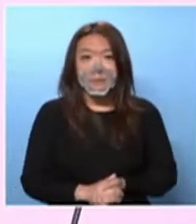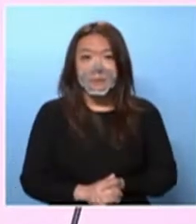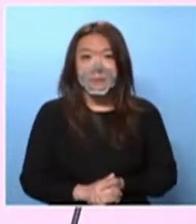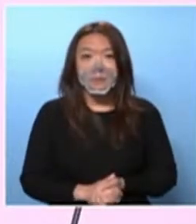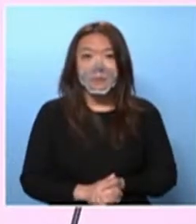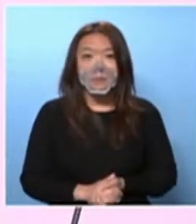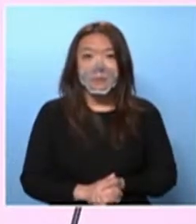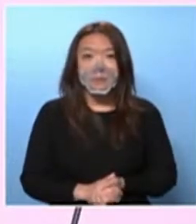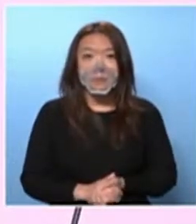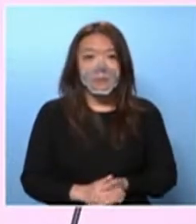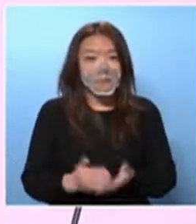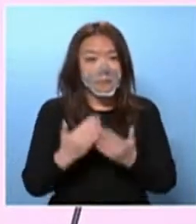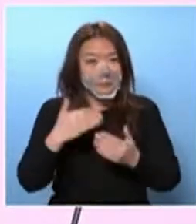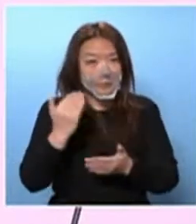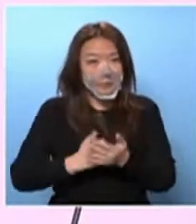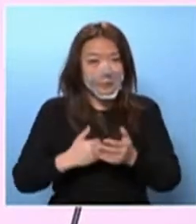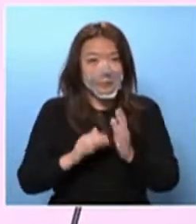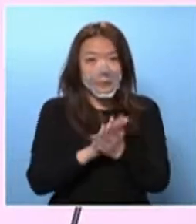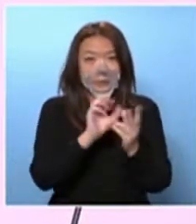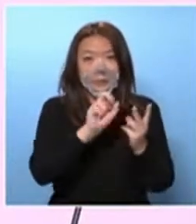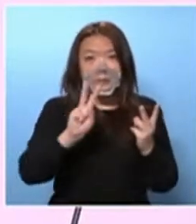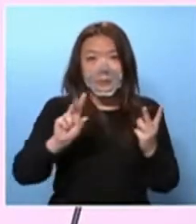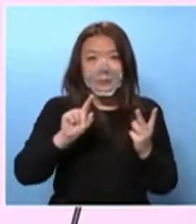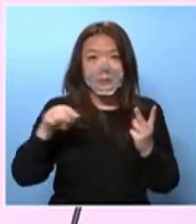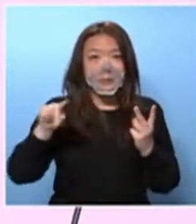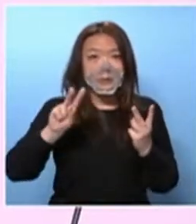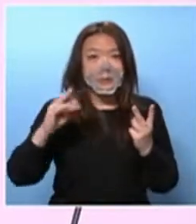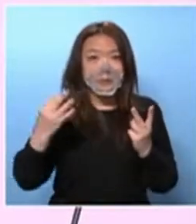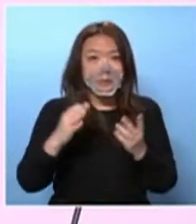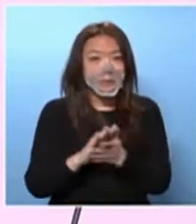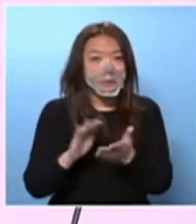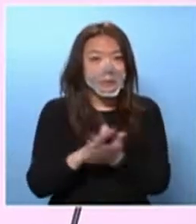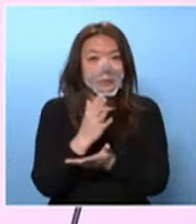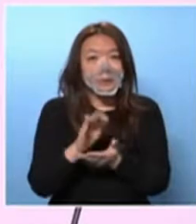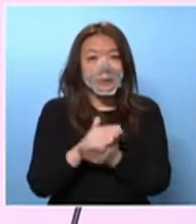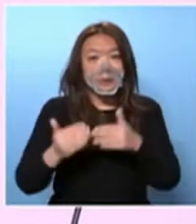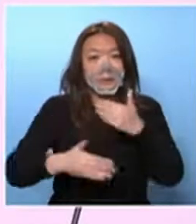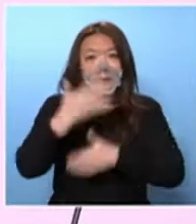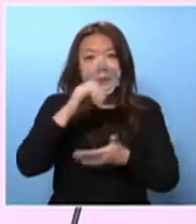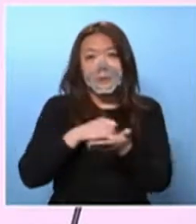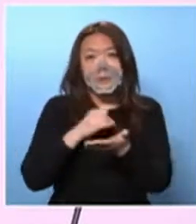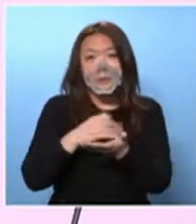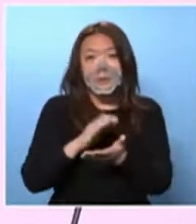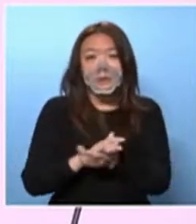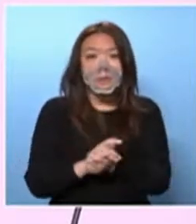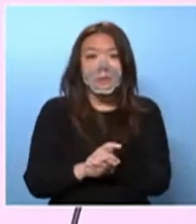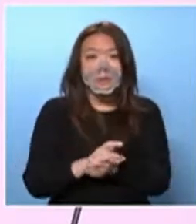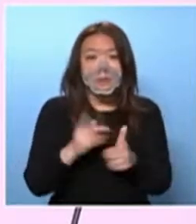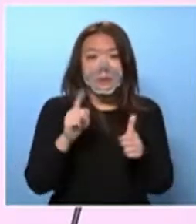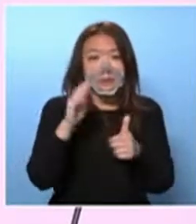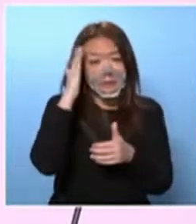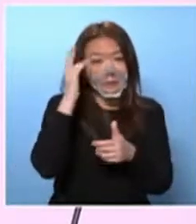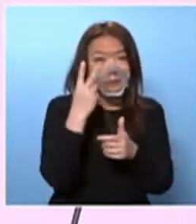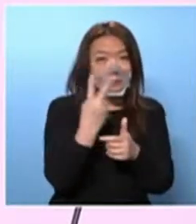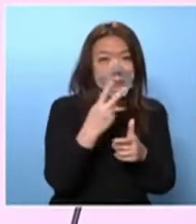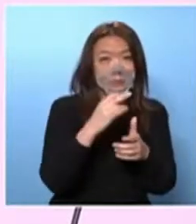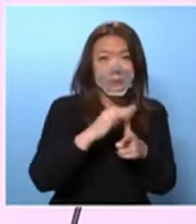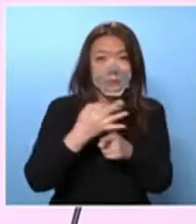$13.1 billion. B. Providing rates concession for domestic properties for 4 quarters of